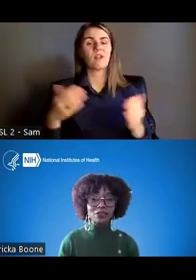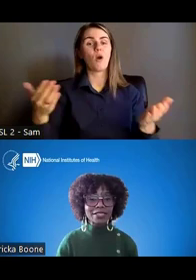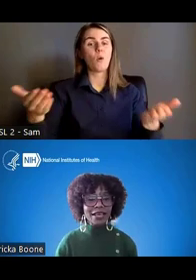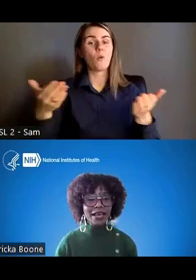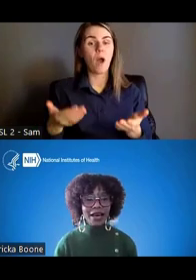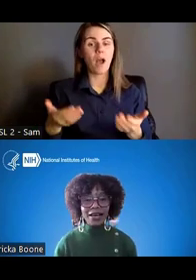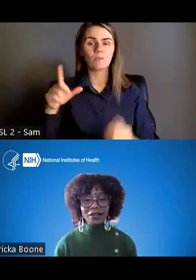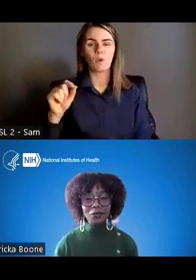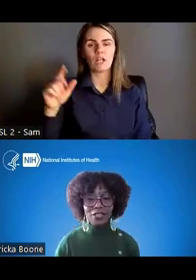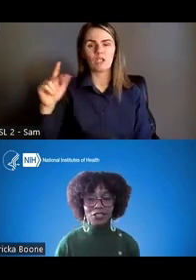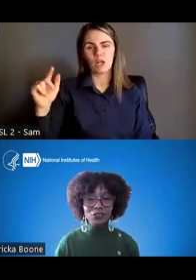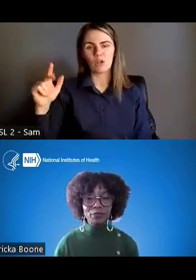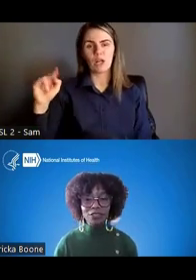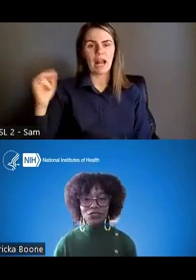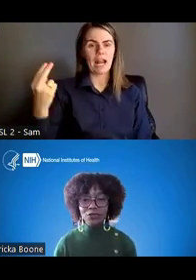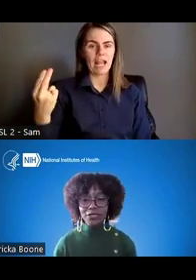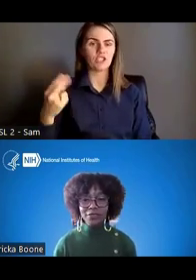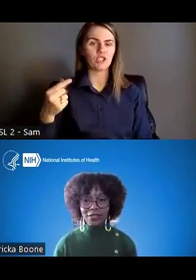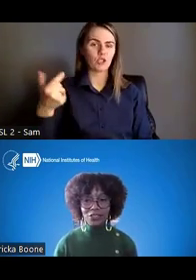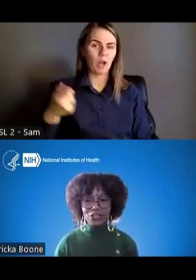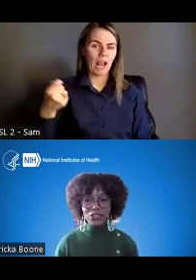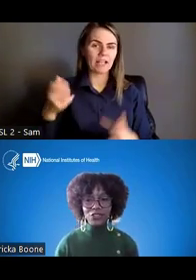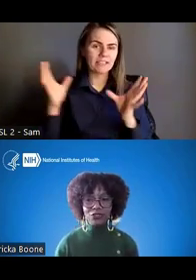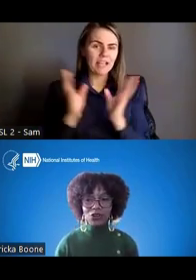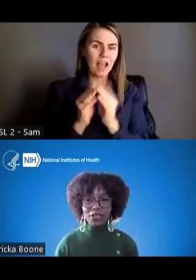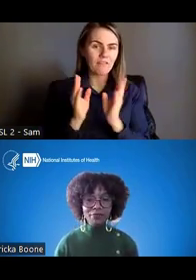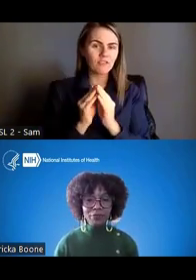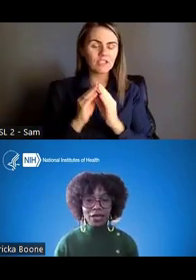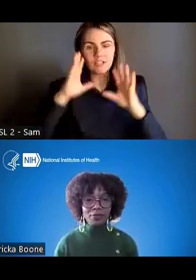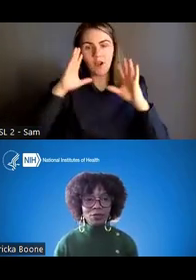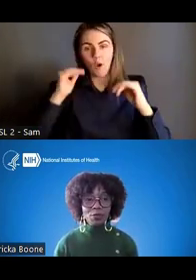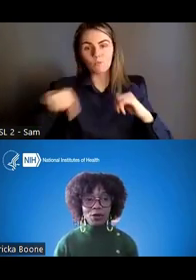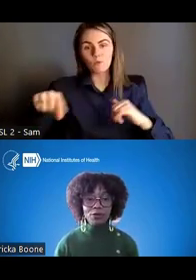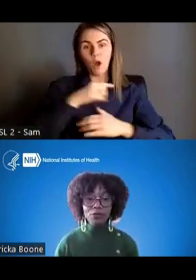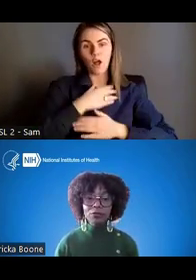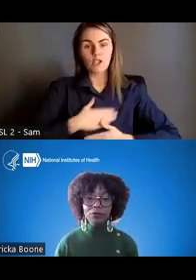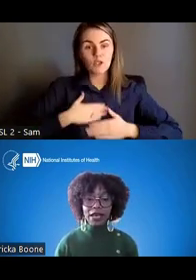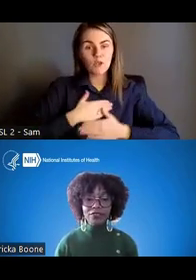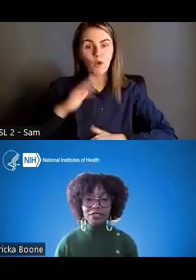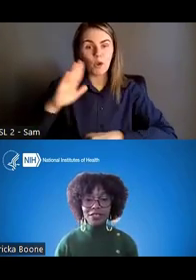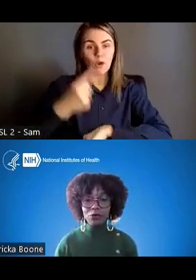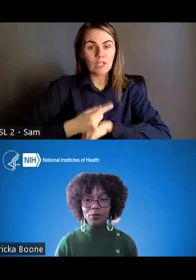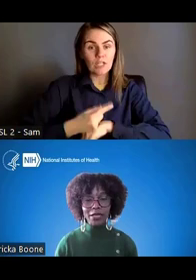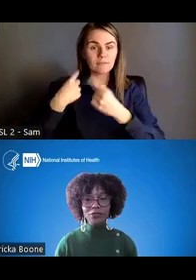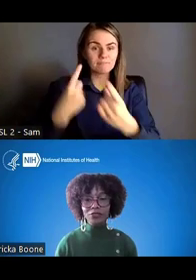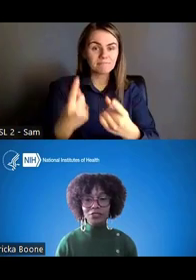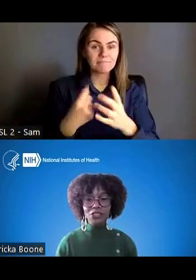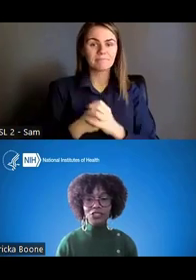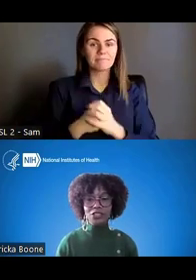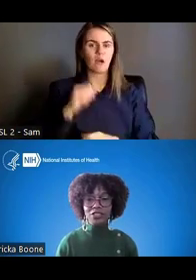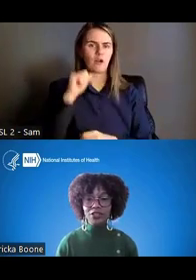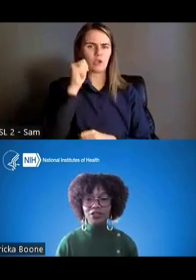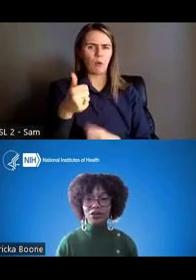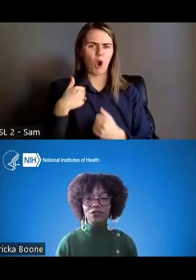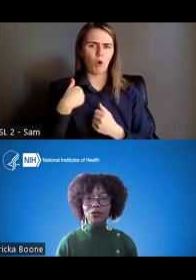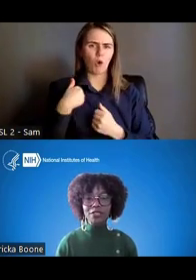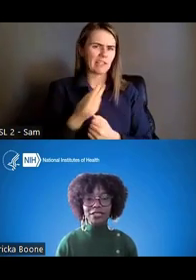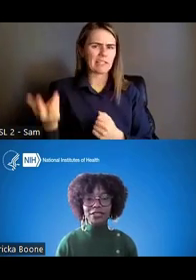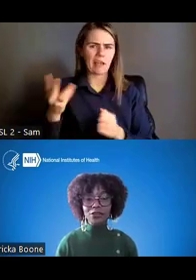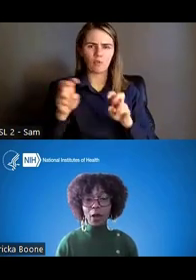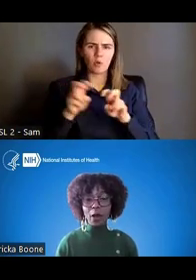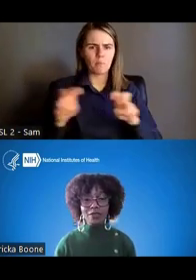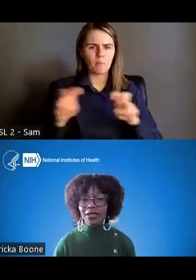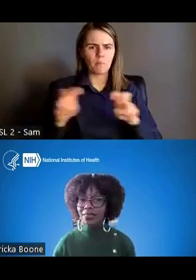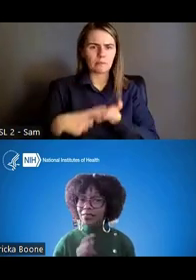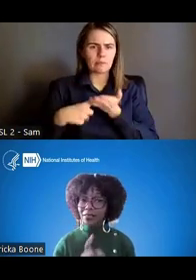Grants Conference. I hope that you've been enjoying the sessions thus far. Tomorrow, we will have several panel discussions that are